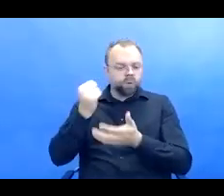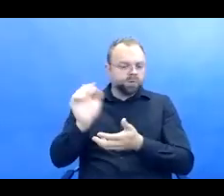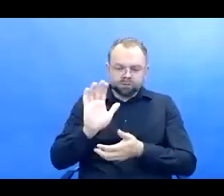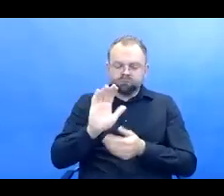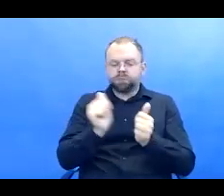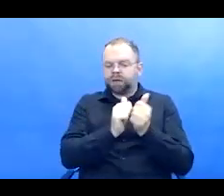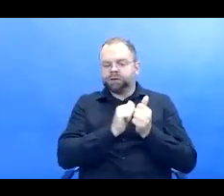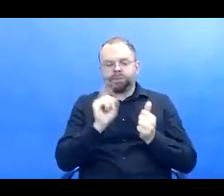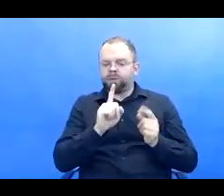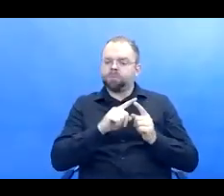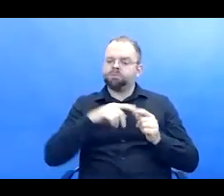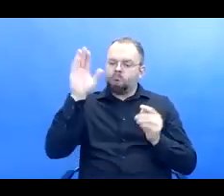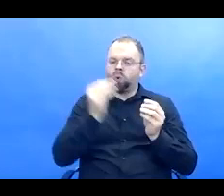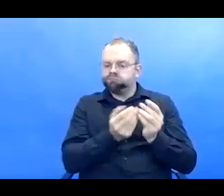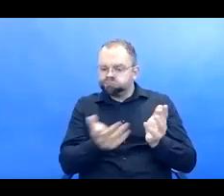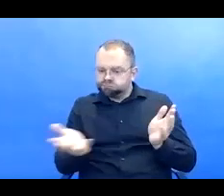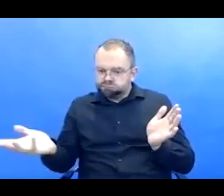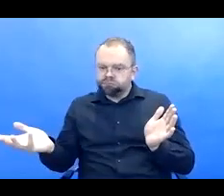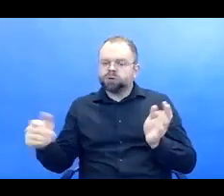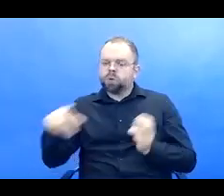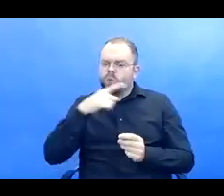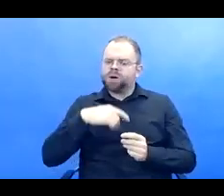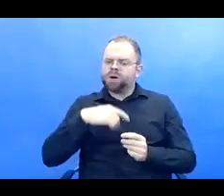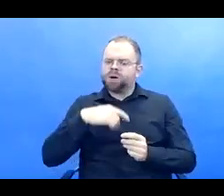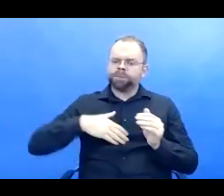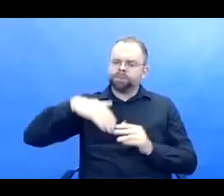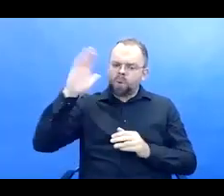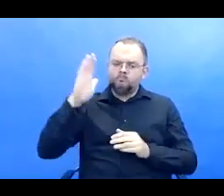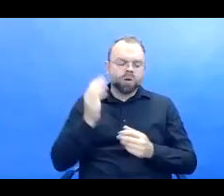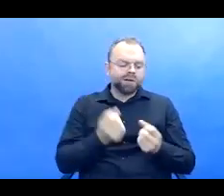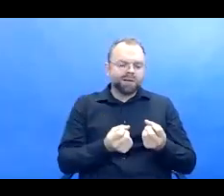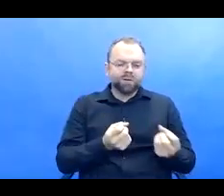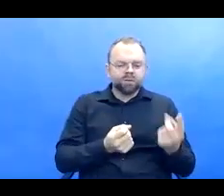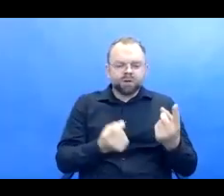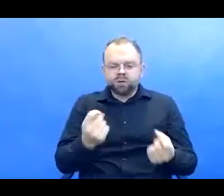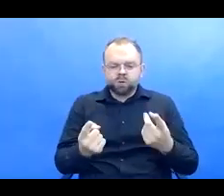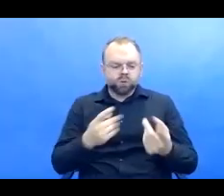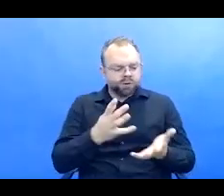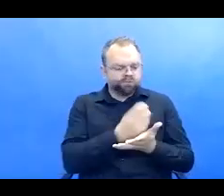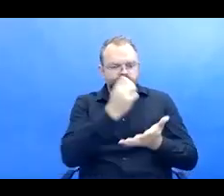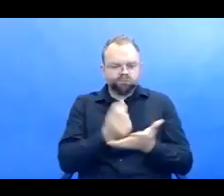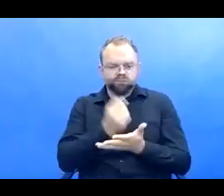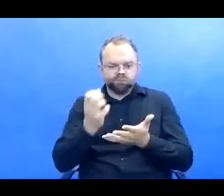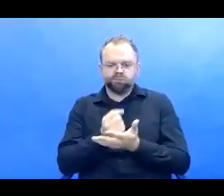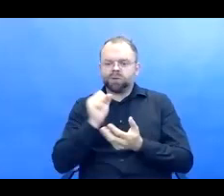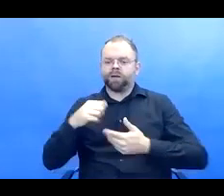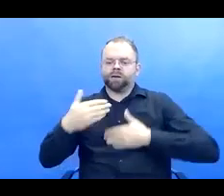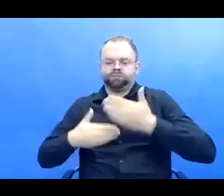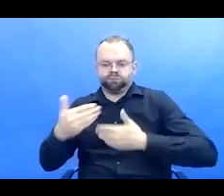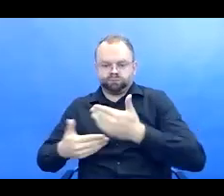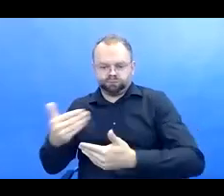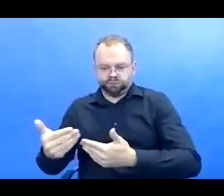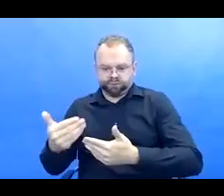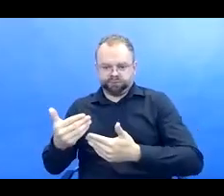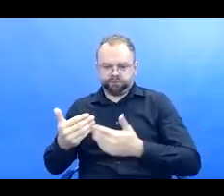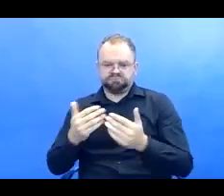other crises coming in the future, and it's good to capture the learning from that. I'm going to stop here, but